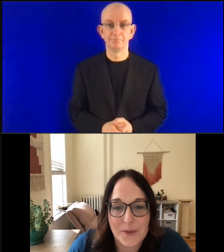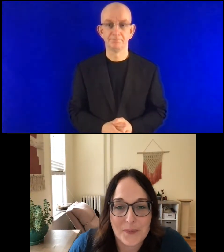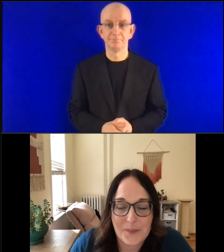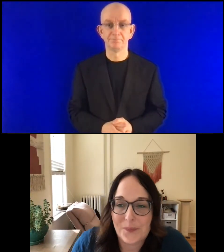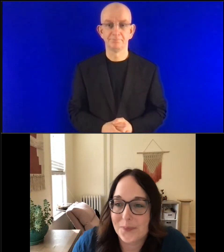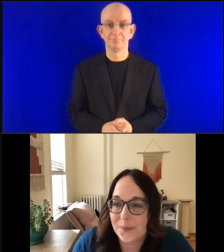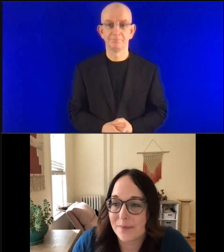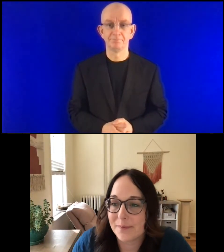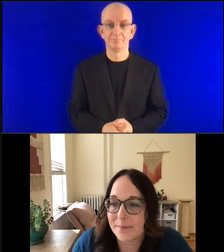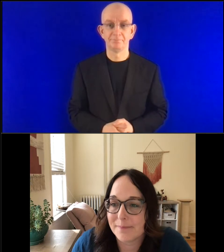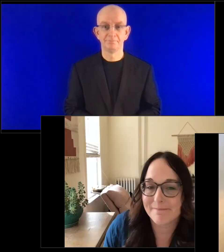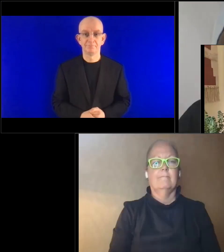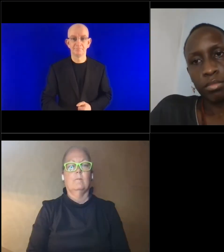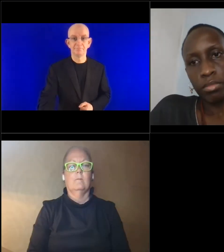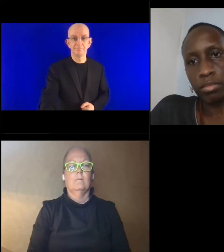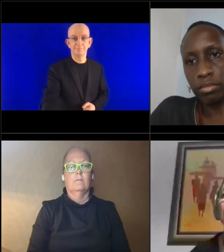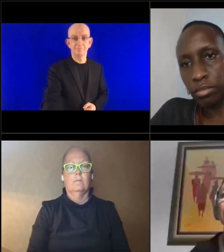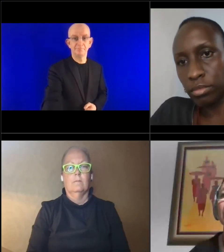over to you.